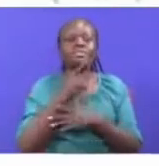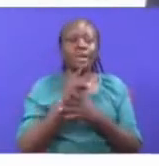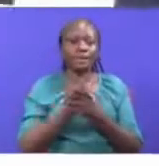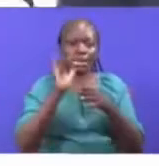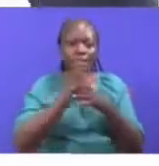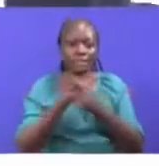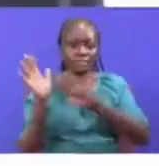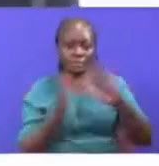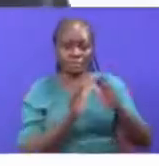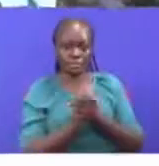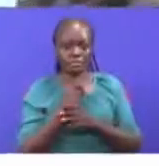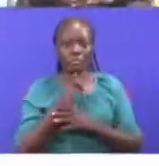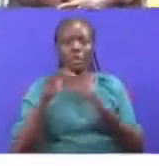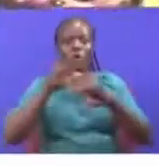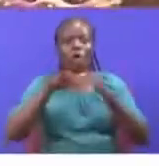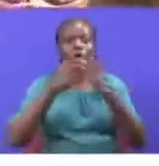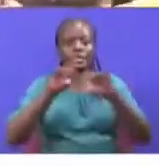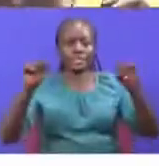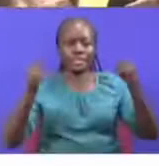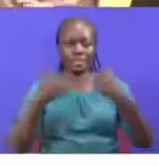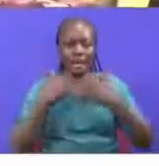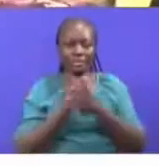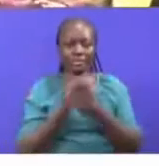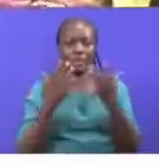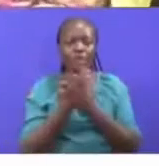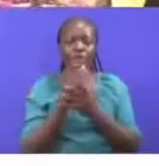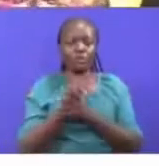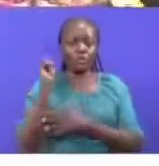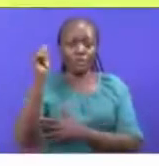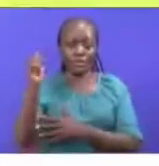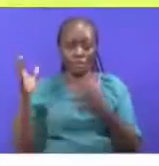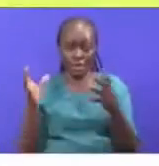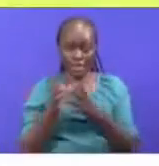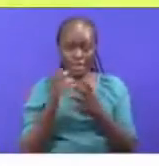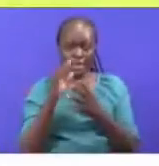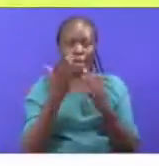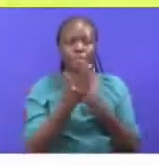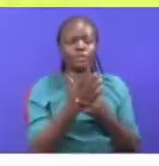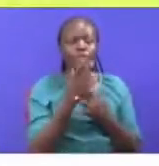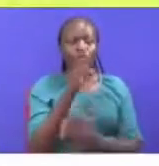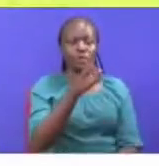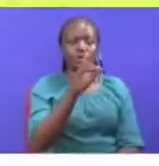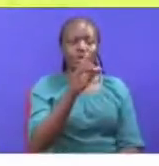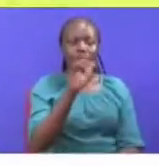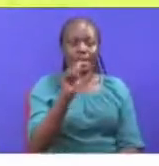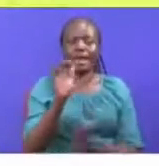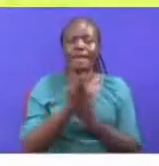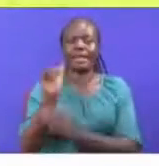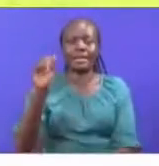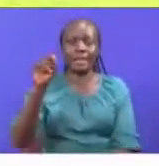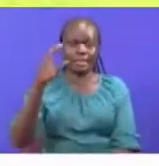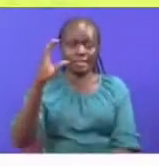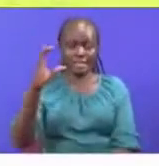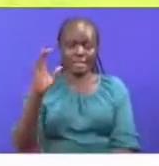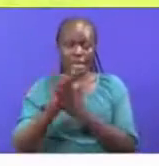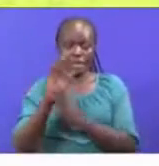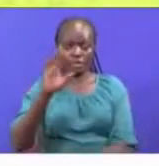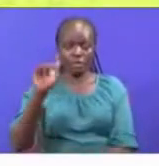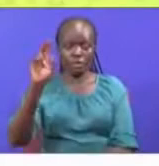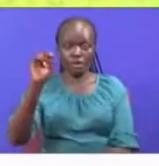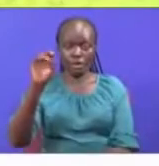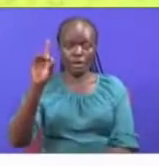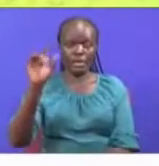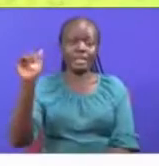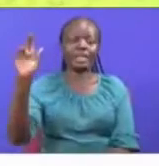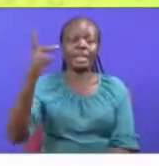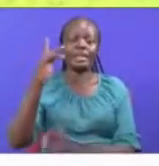It is all systems go for the new political outfit between UDA, ANC and Ford Kenya, following the endorsement of the pact by